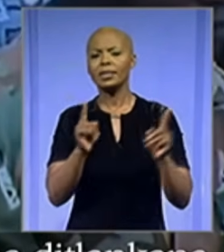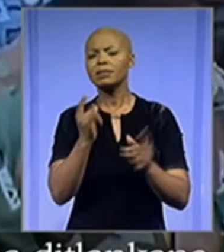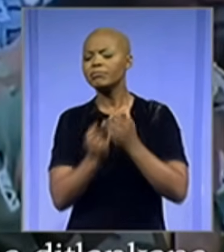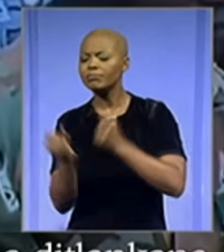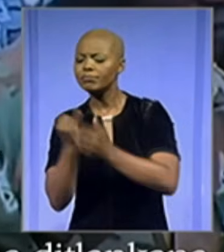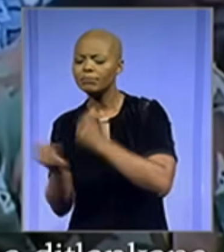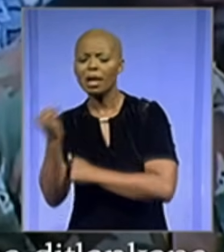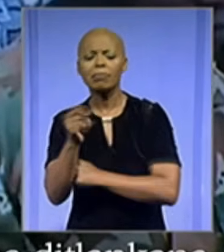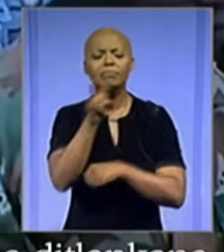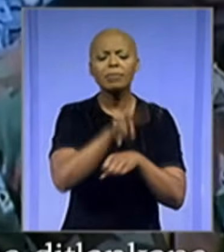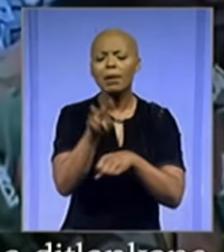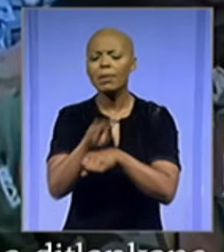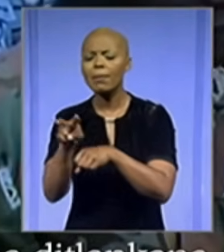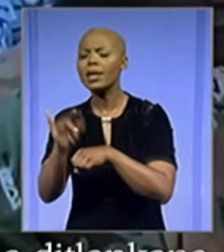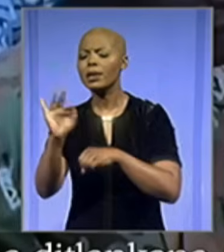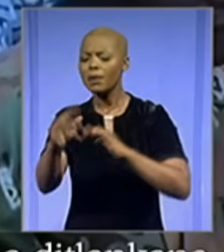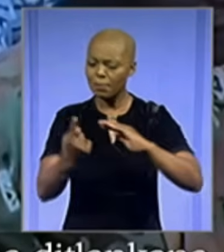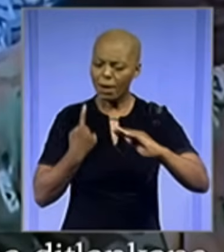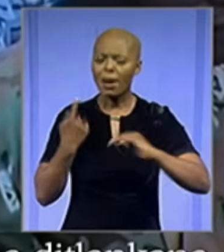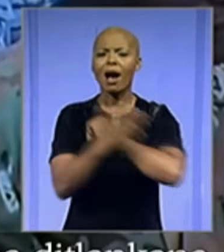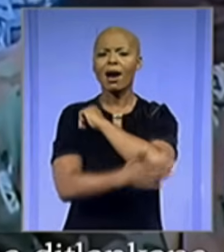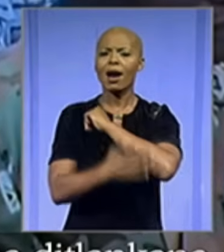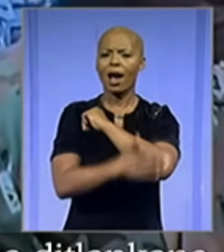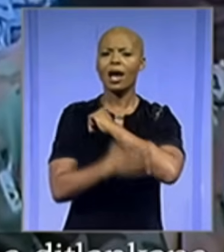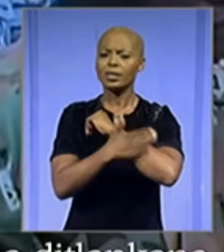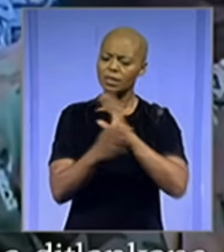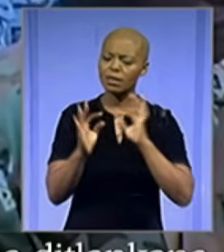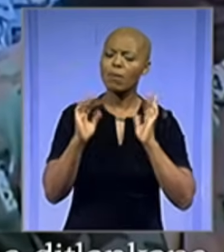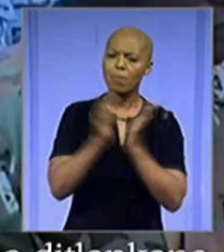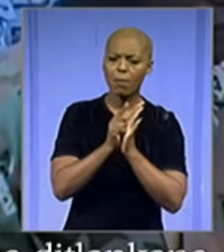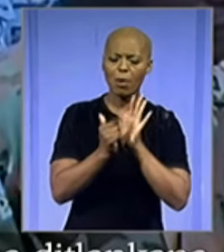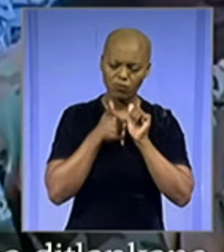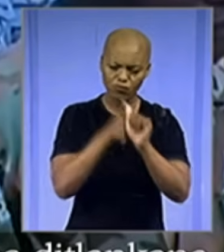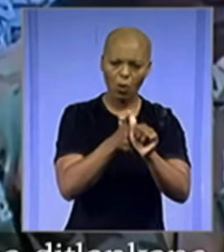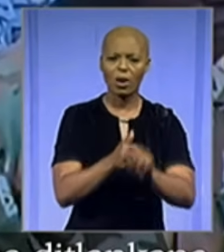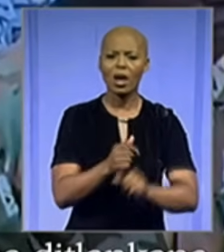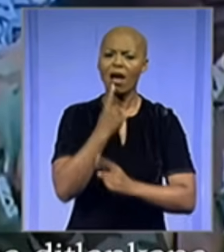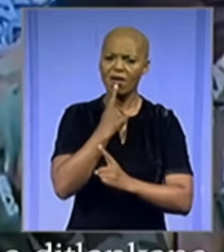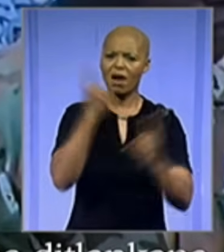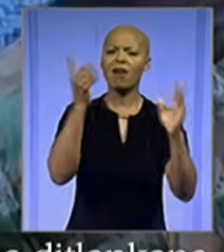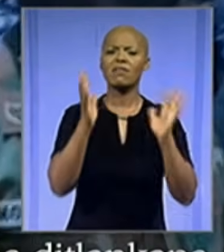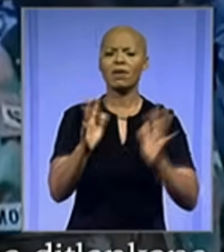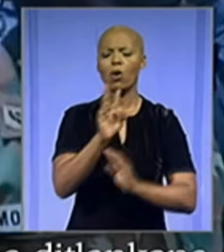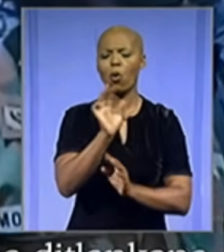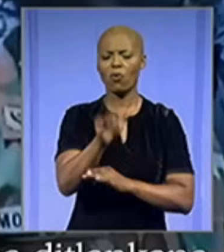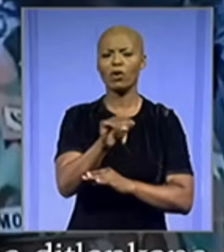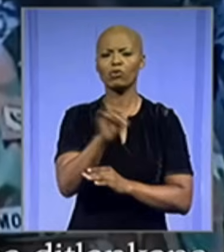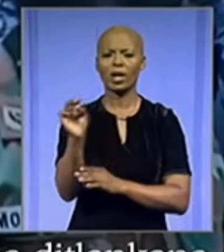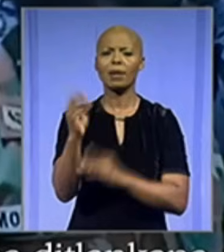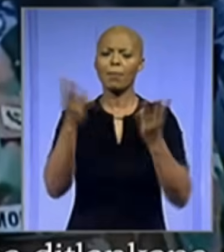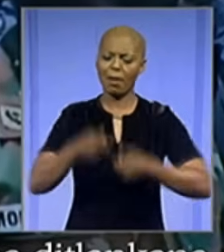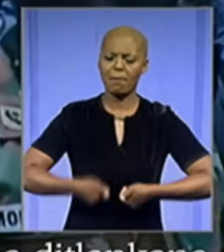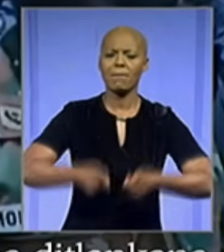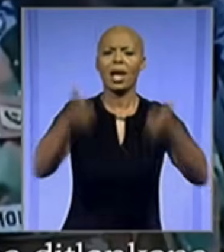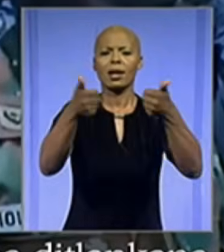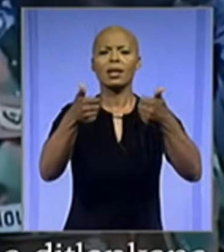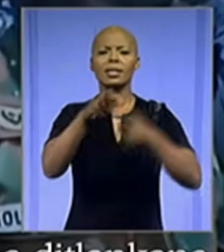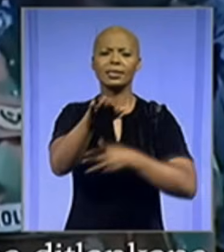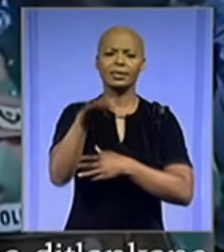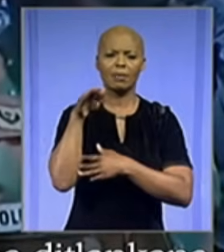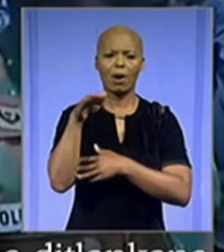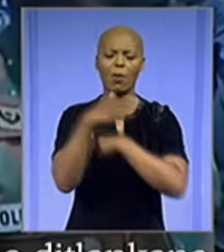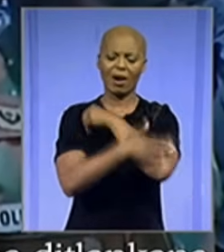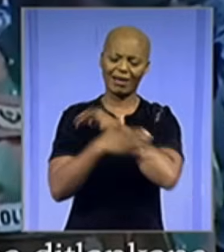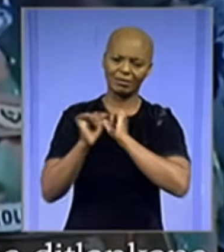to come into the country illegally. We did report yesterday that around 200 people had been returned back into the Zimbabwean side